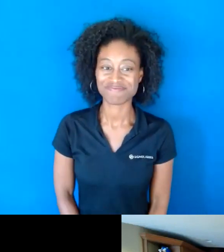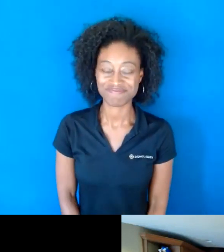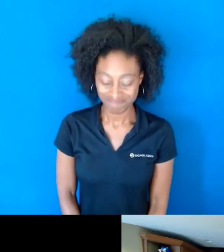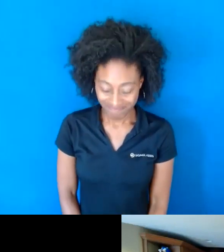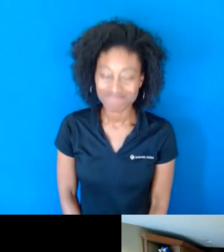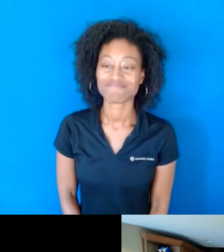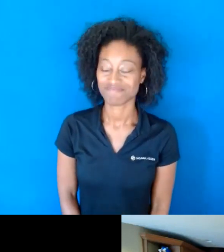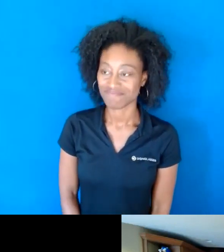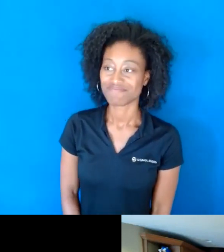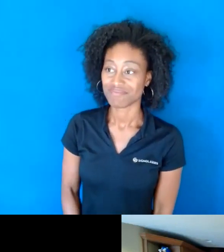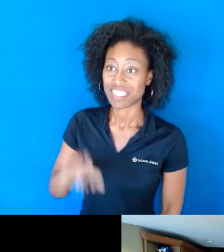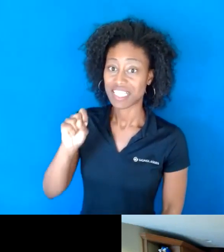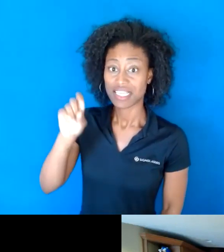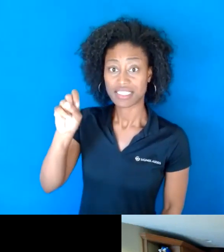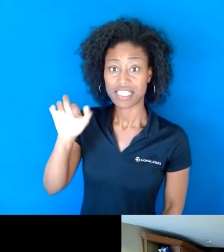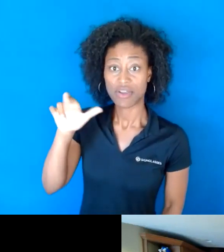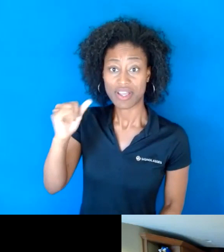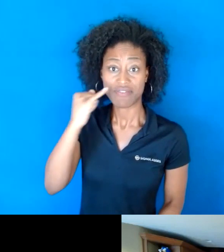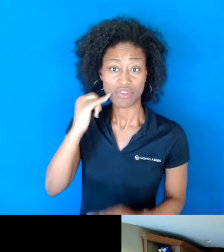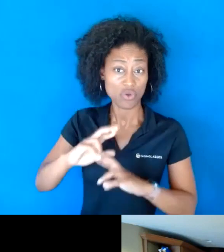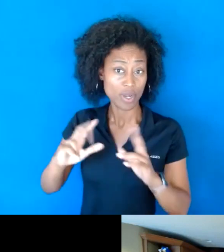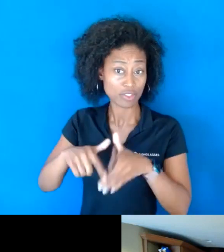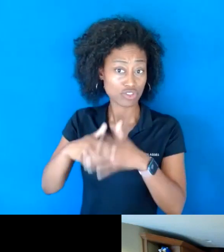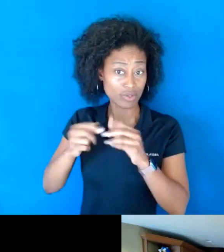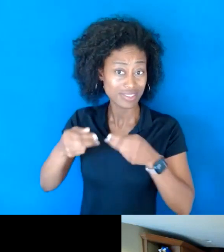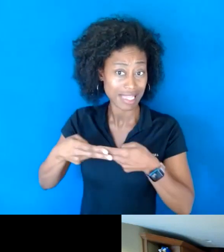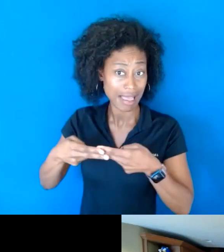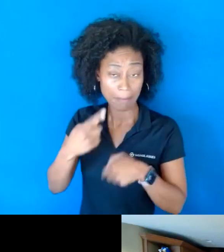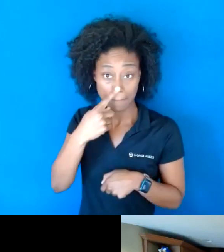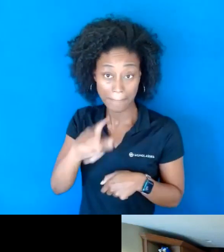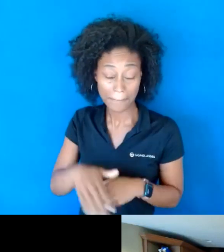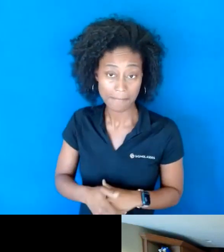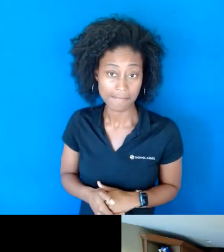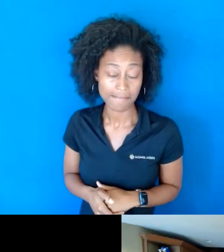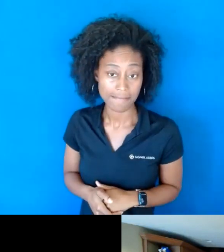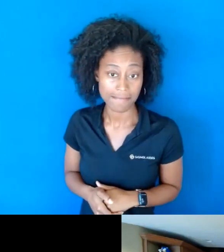Yes. So Sierra, if you're ready to start the slides.